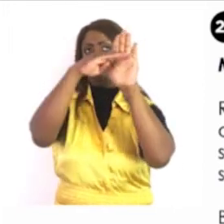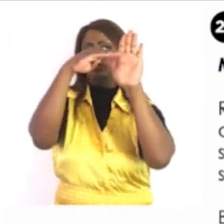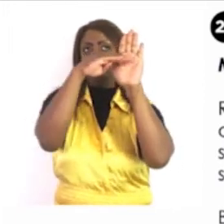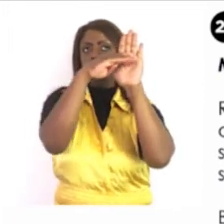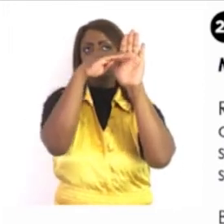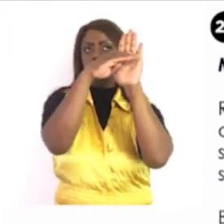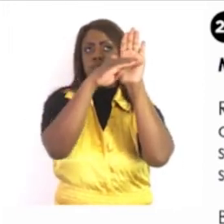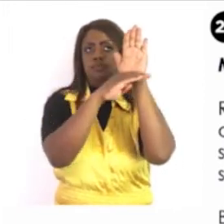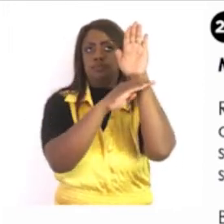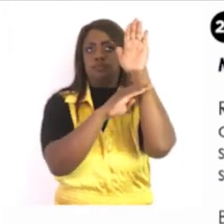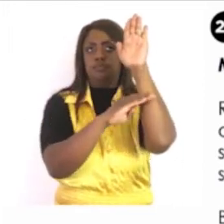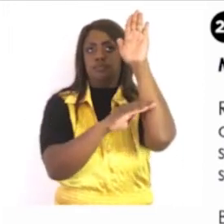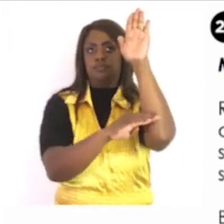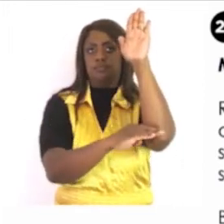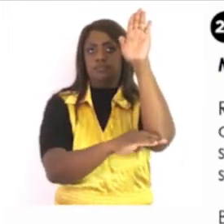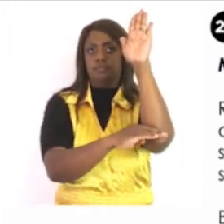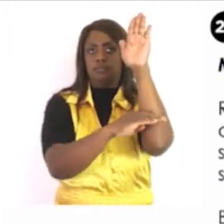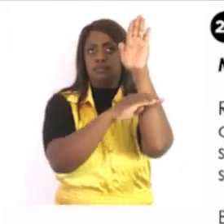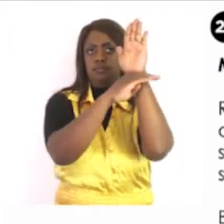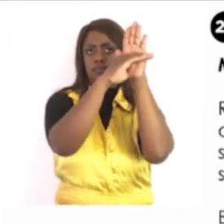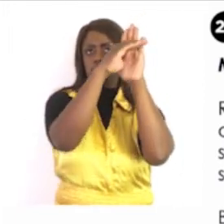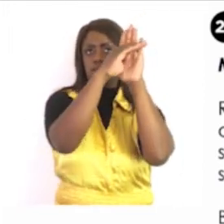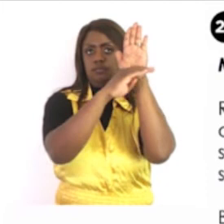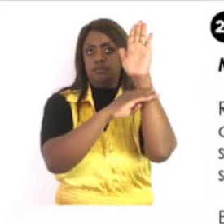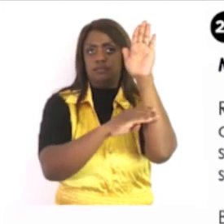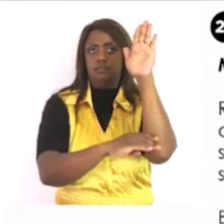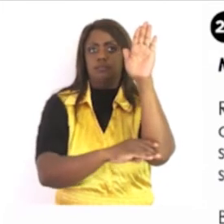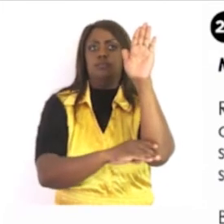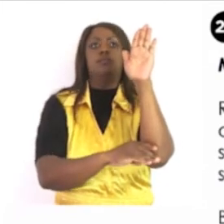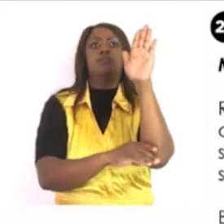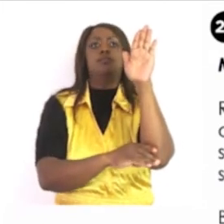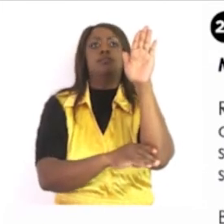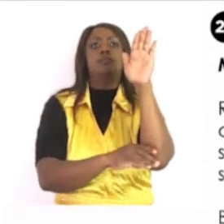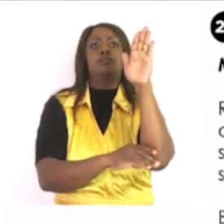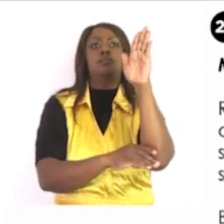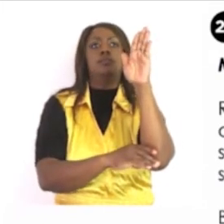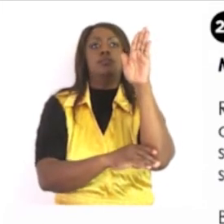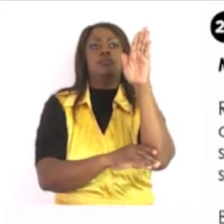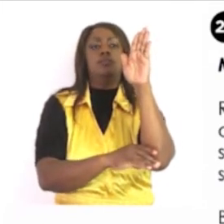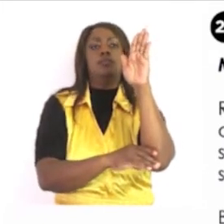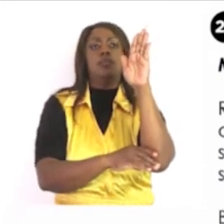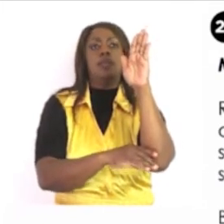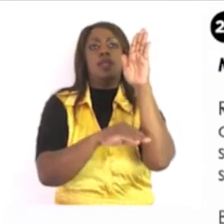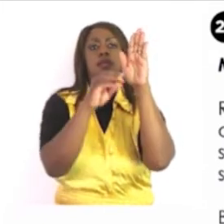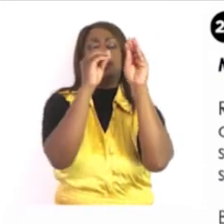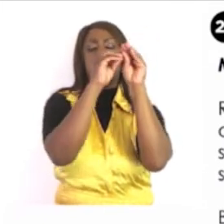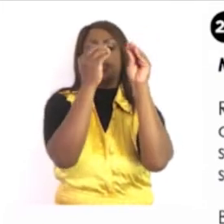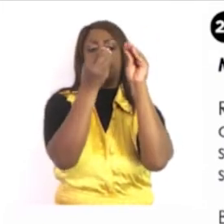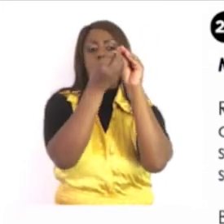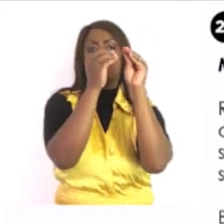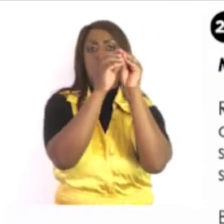be shorter than 1 meter or exactly 1 meter. And measure also